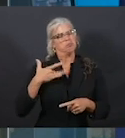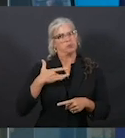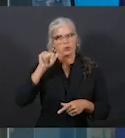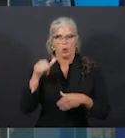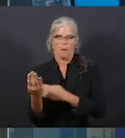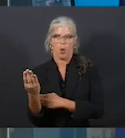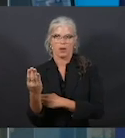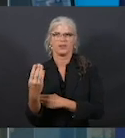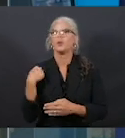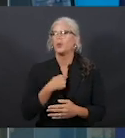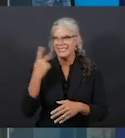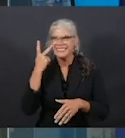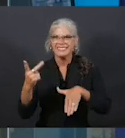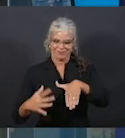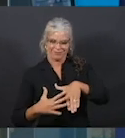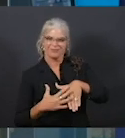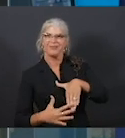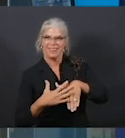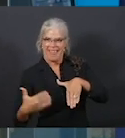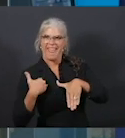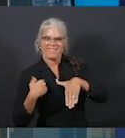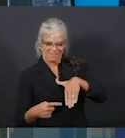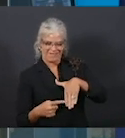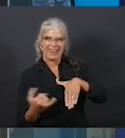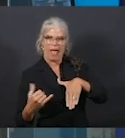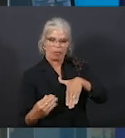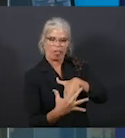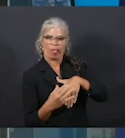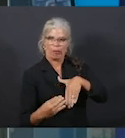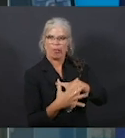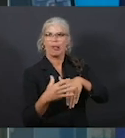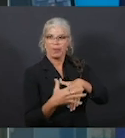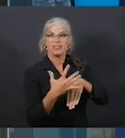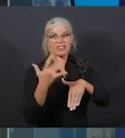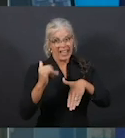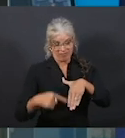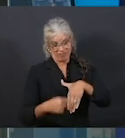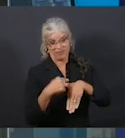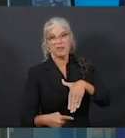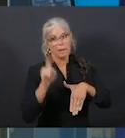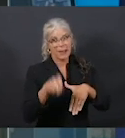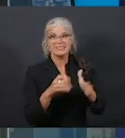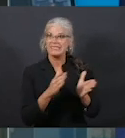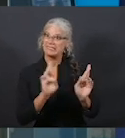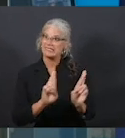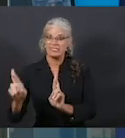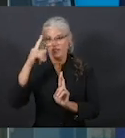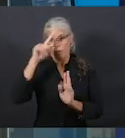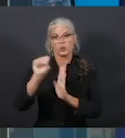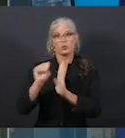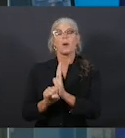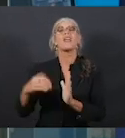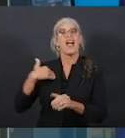of the outer bands in the southern part of Florida. Now, in preparation for the storm, I activated the National and State Guards to be ready for